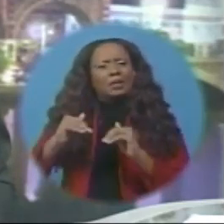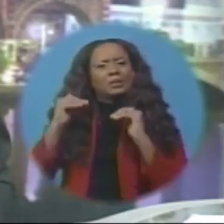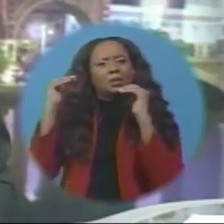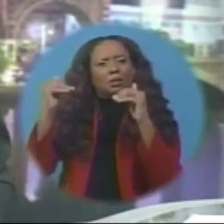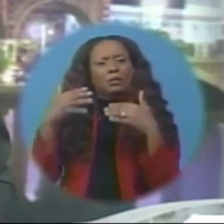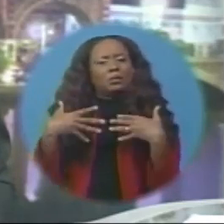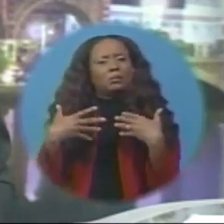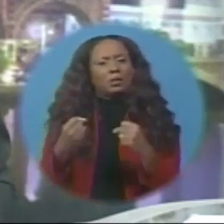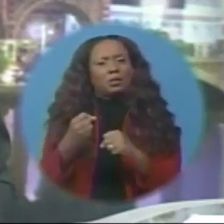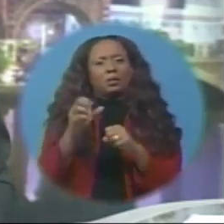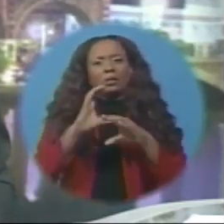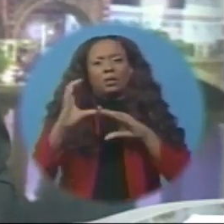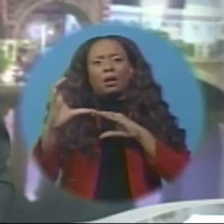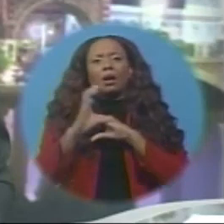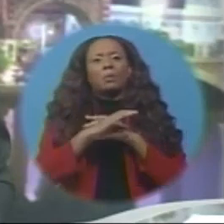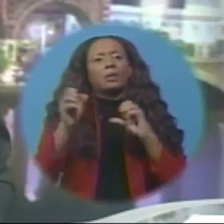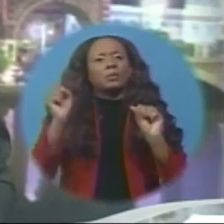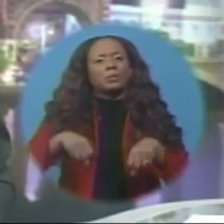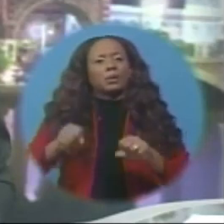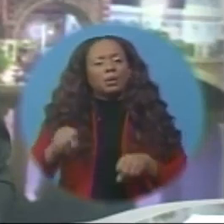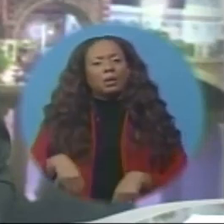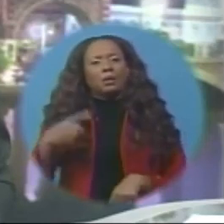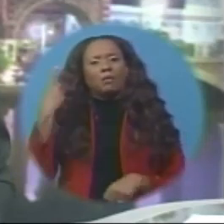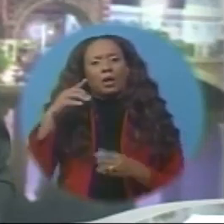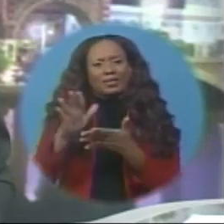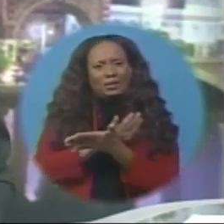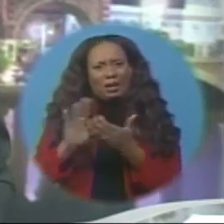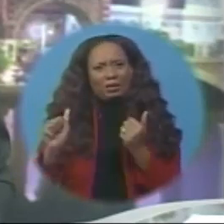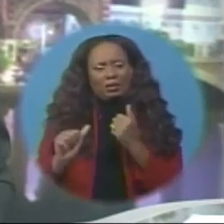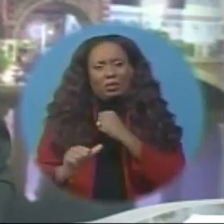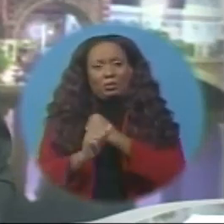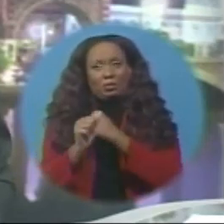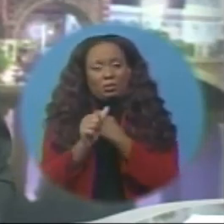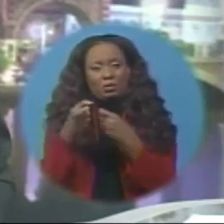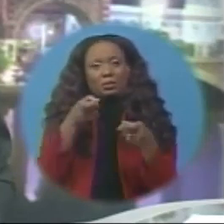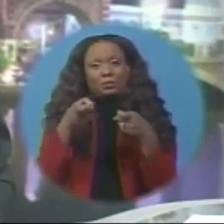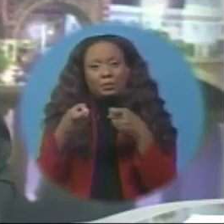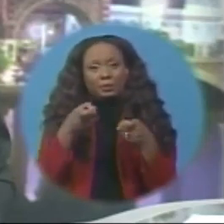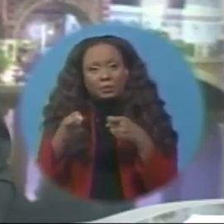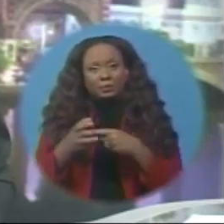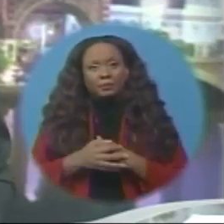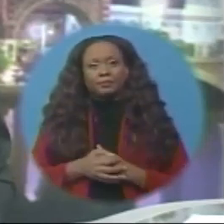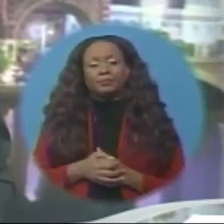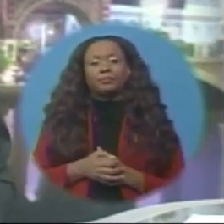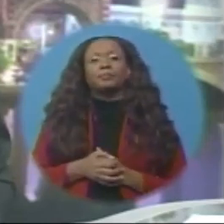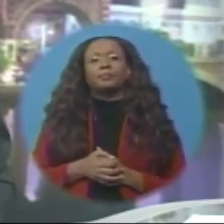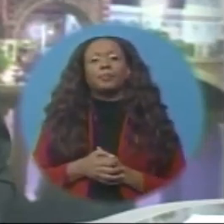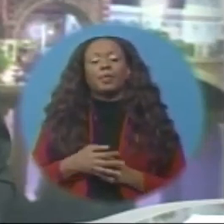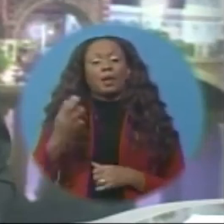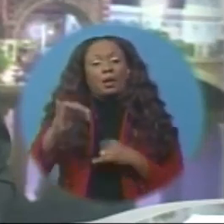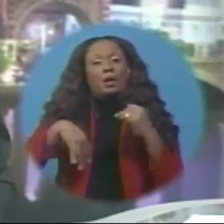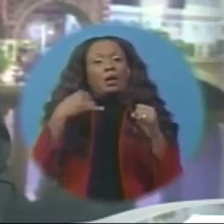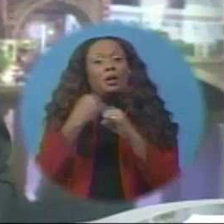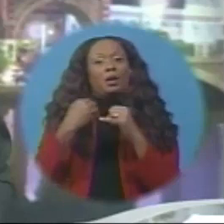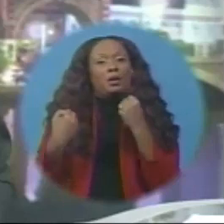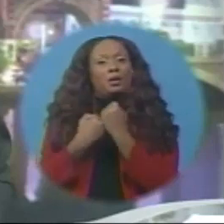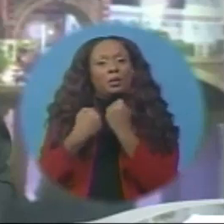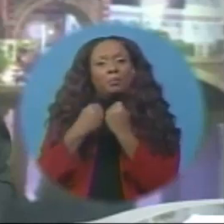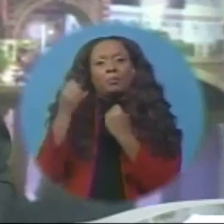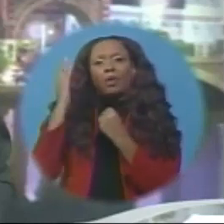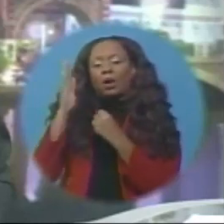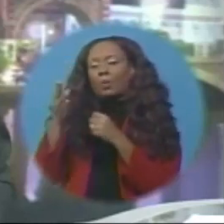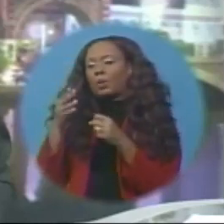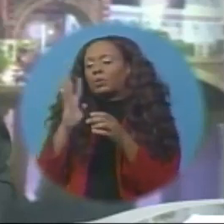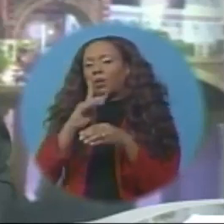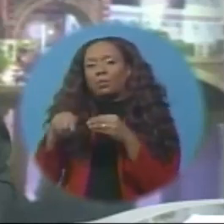the Caribbean's institutional capabilities for disaster risk management, and the international support will cover economic issues such as